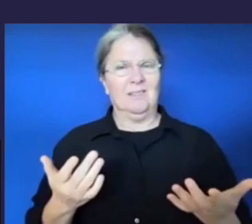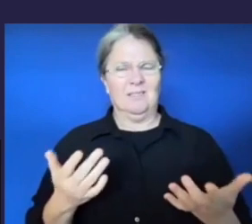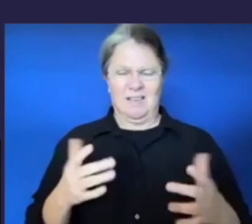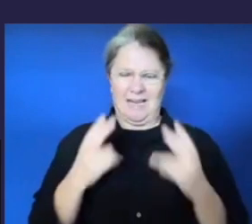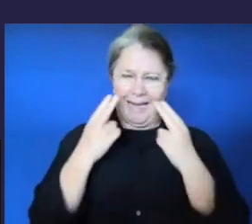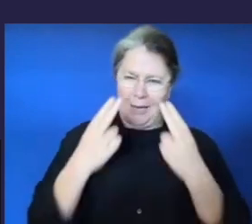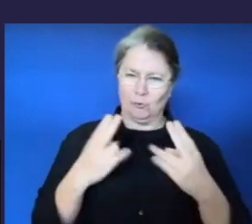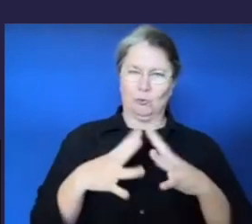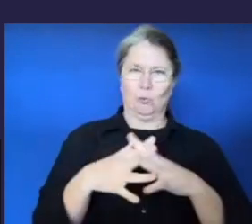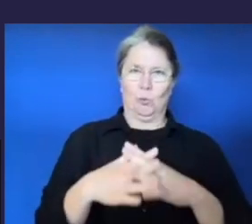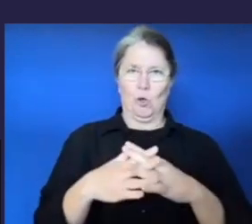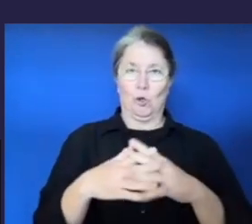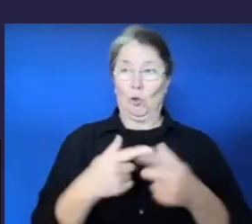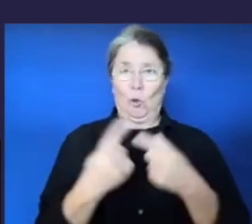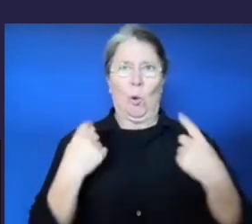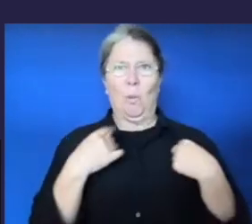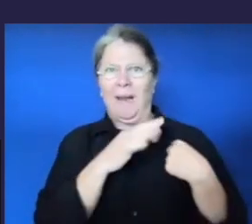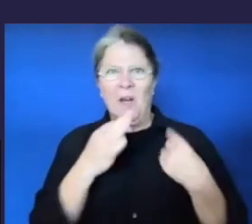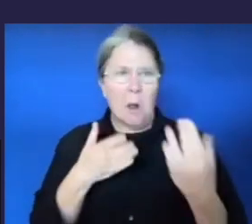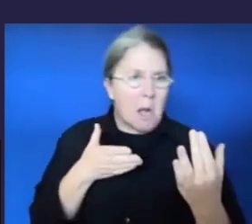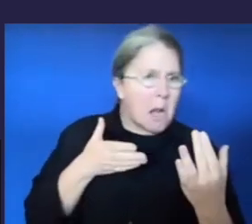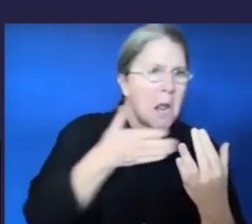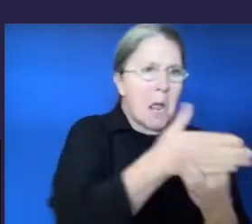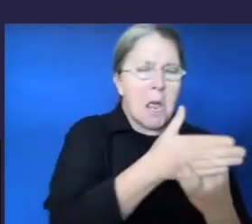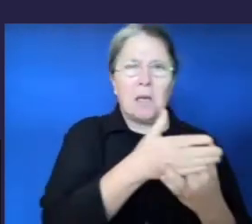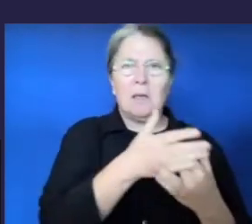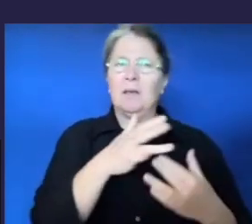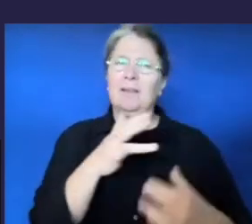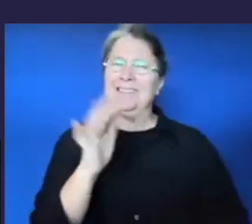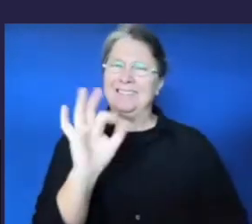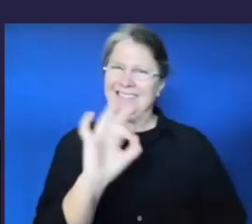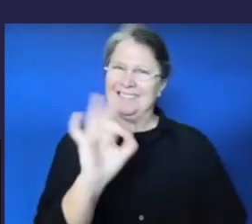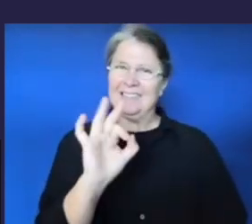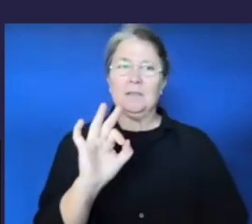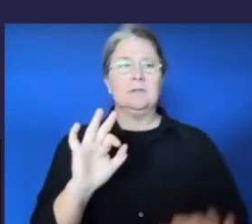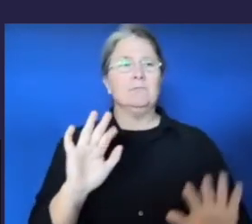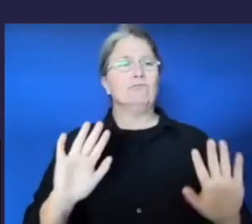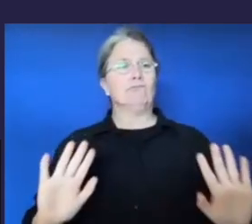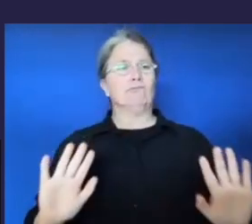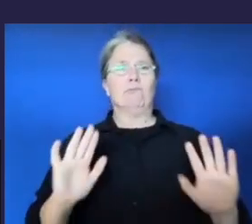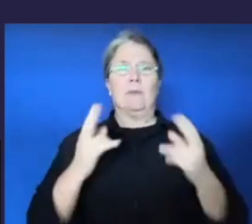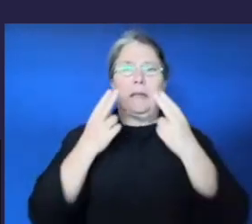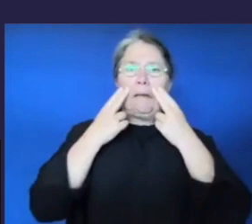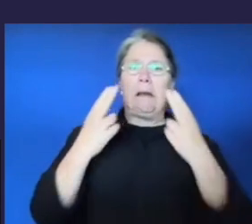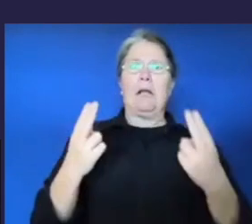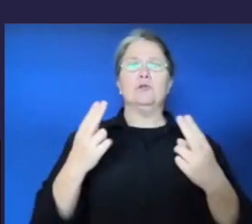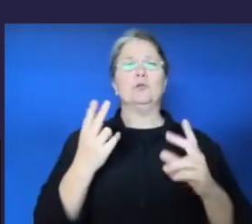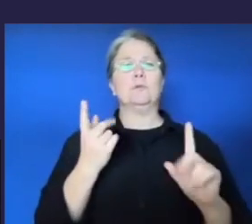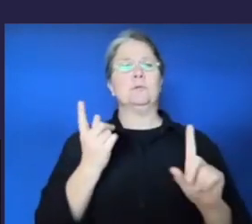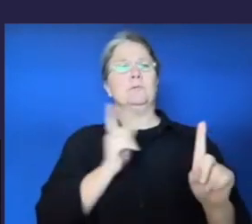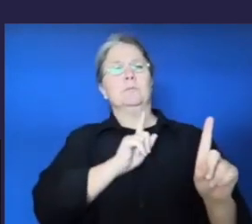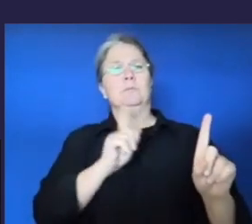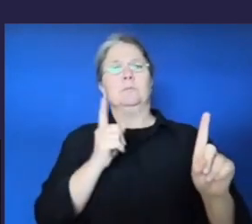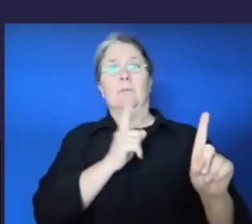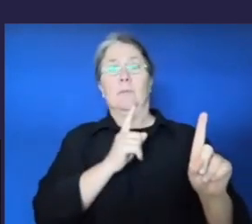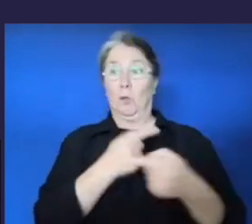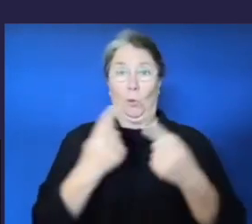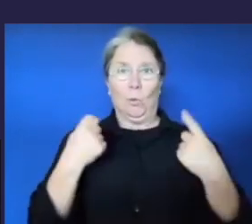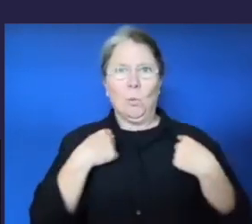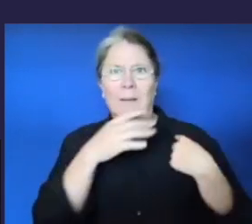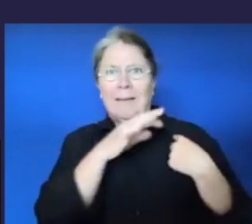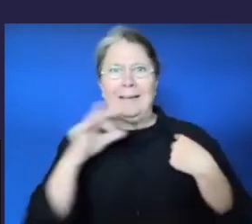in our effort to provide support. The traditional role of job coach should change. Rather than acting as caretakers,